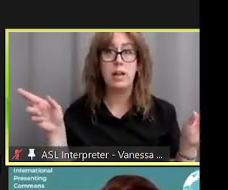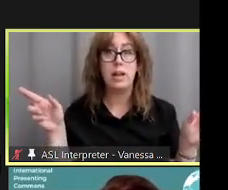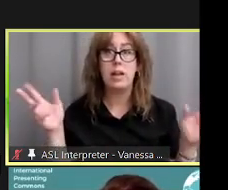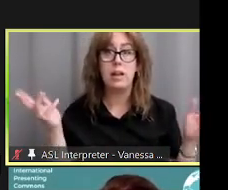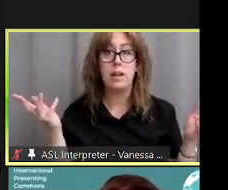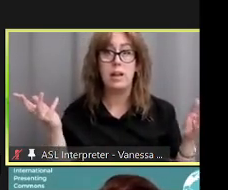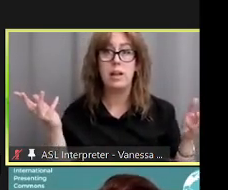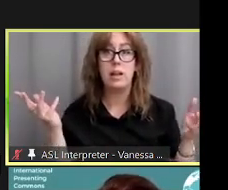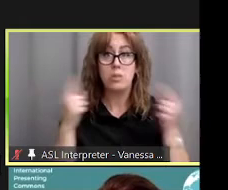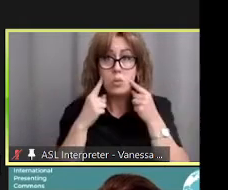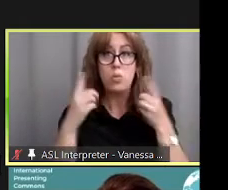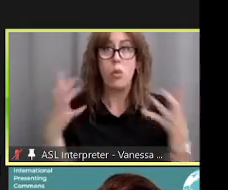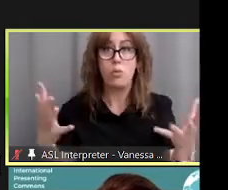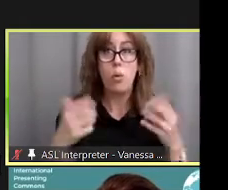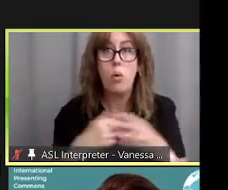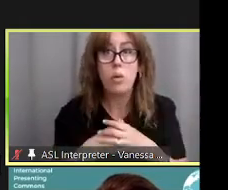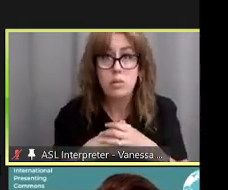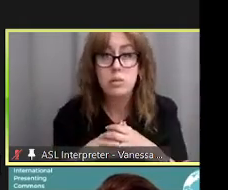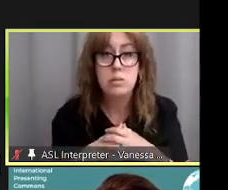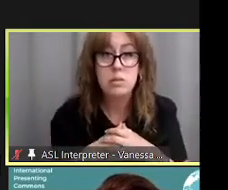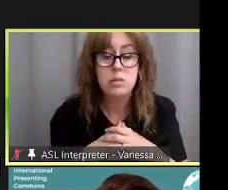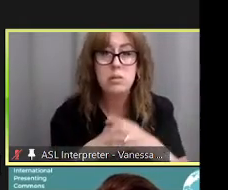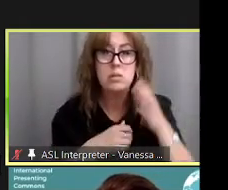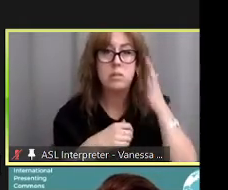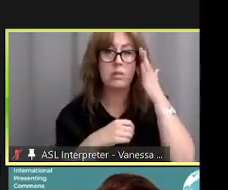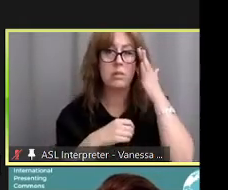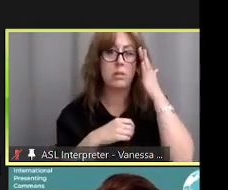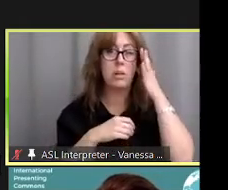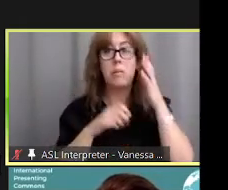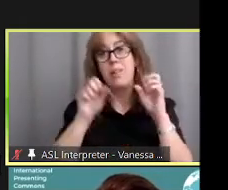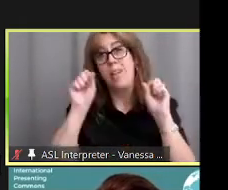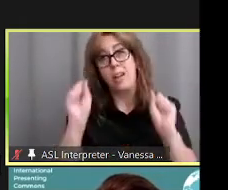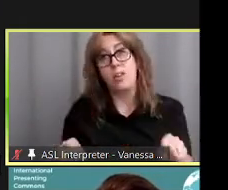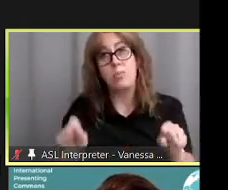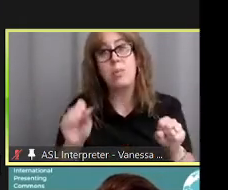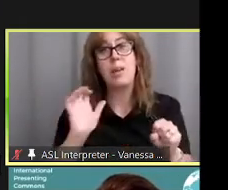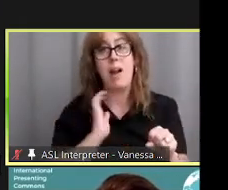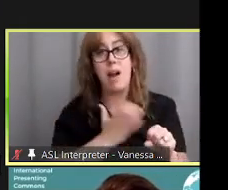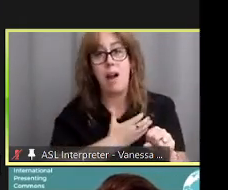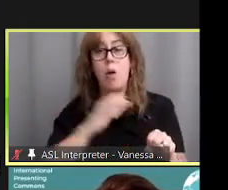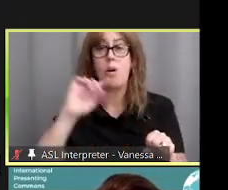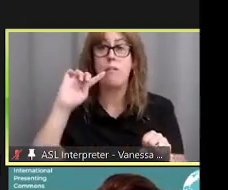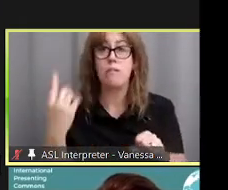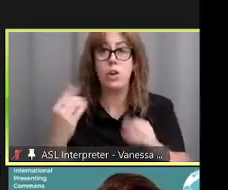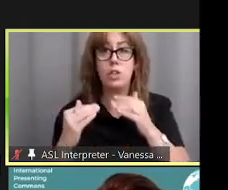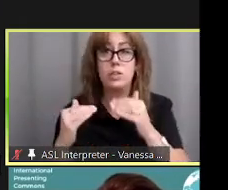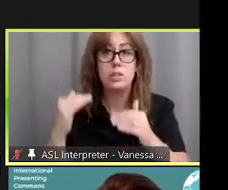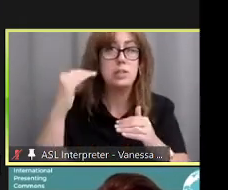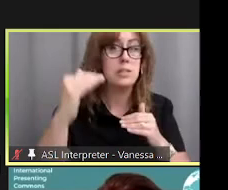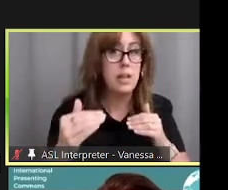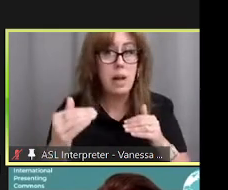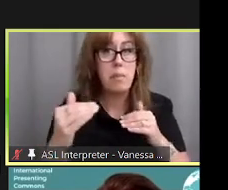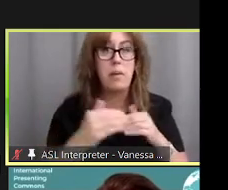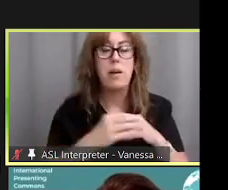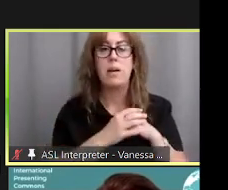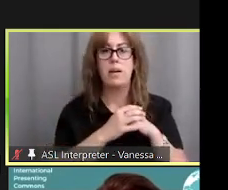to go for the encounters could be a first step. Mm. If everyone is